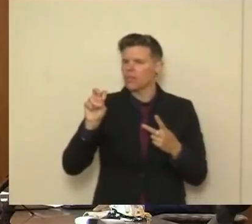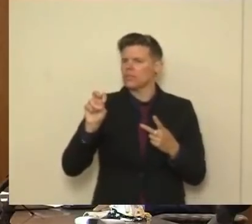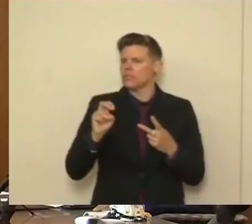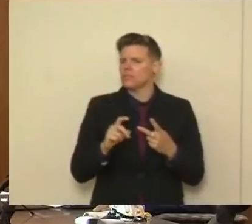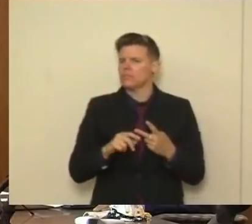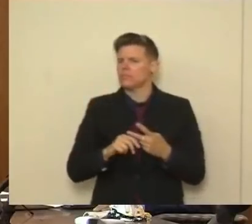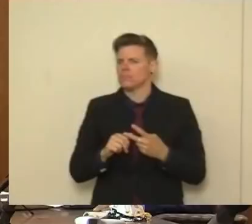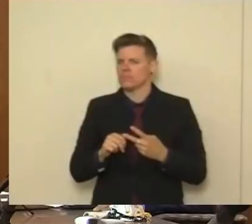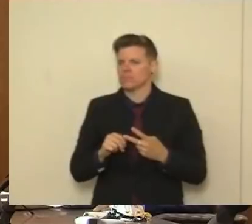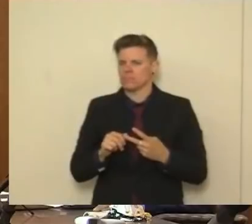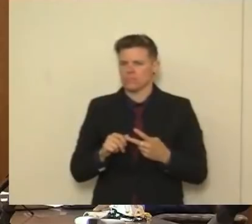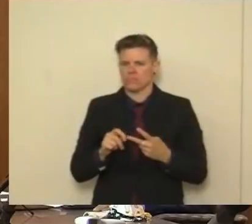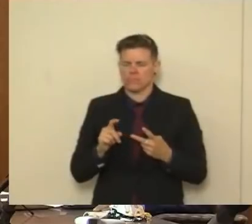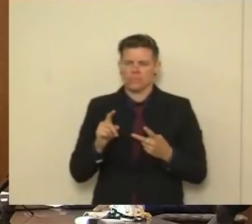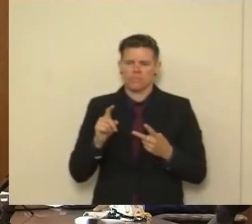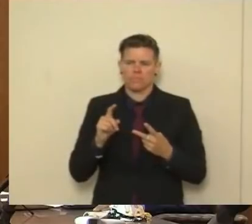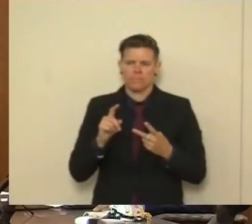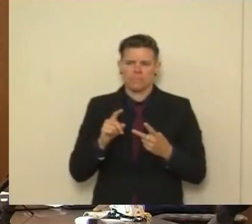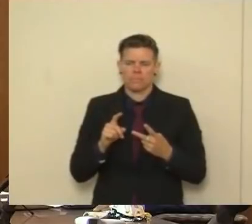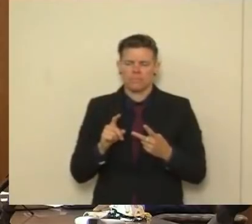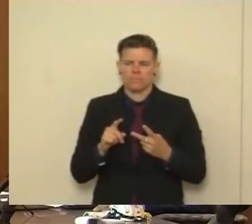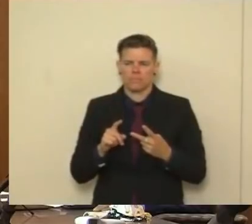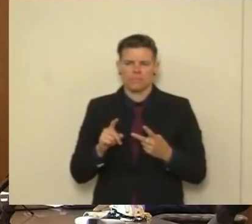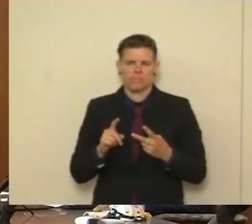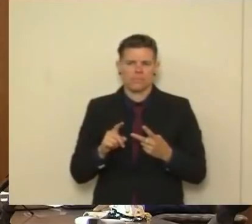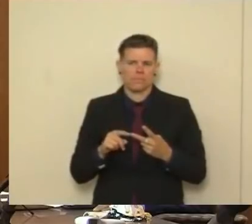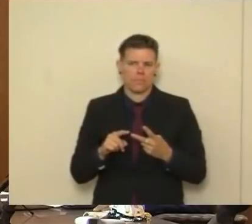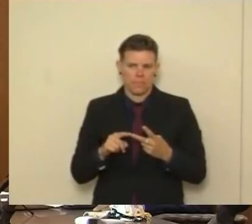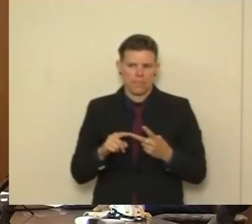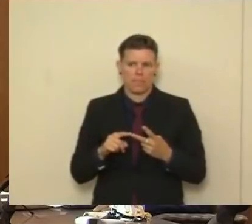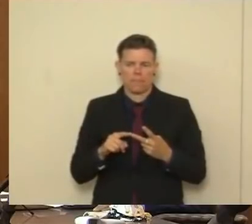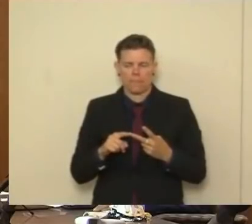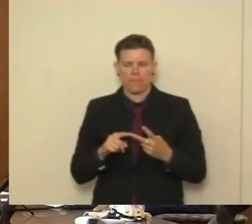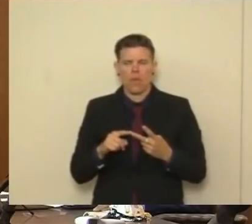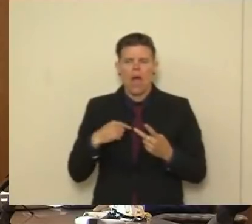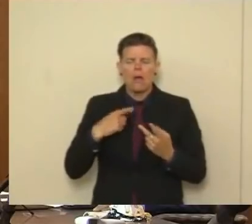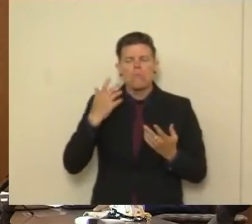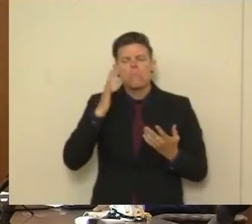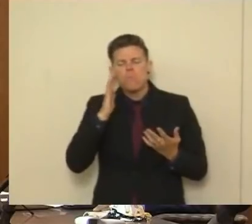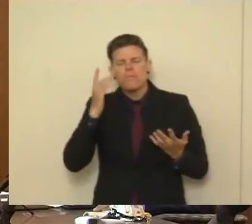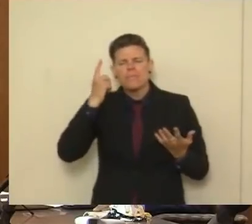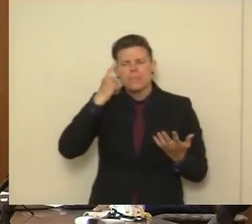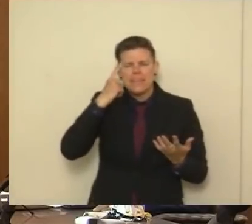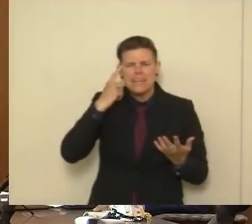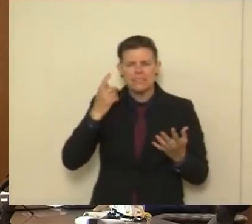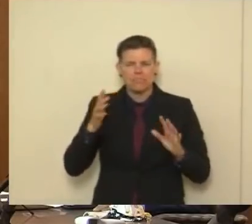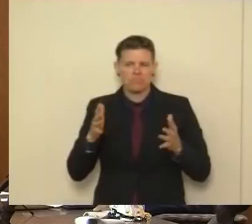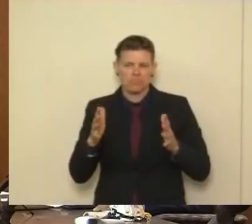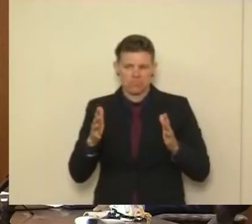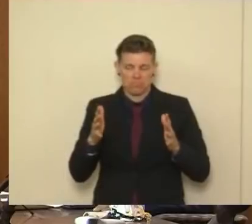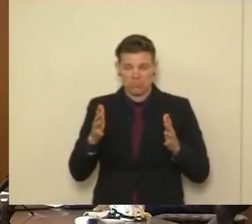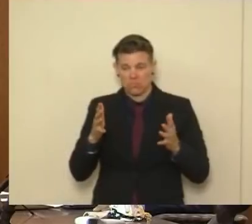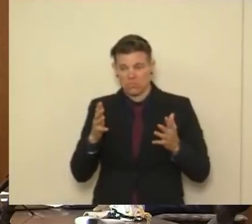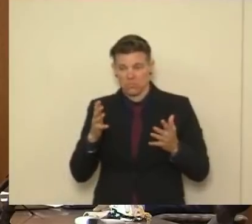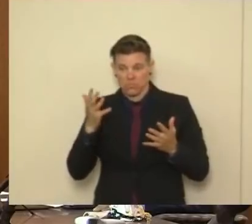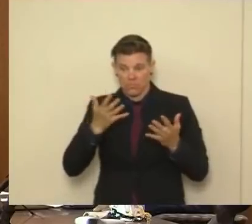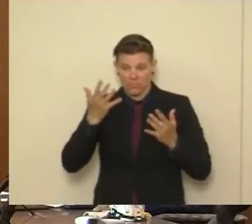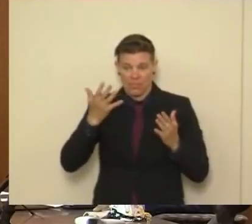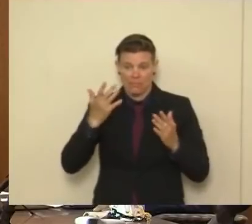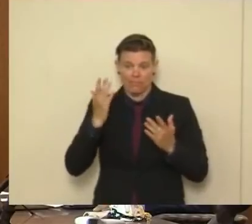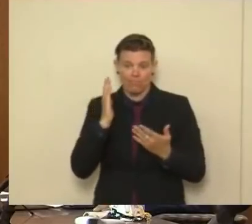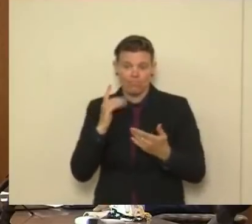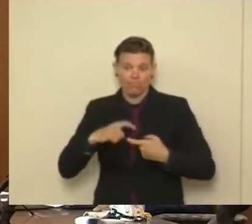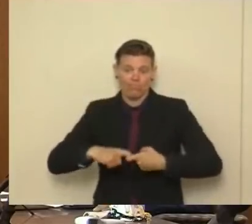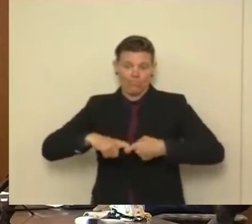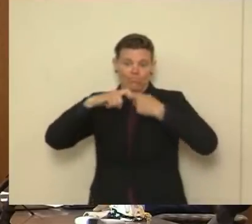enforcement, I would think that practically ends for now the tourism industry in the state. I mean,